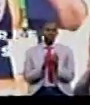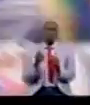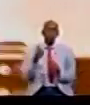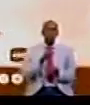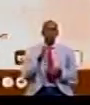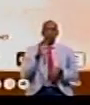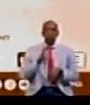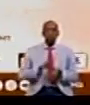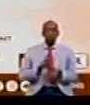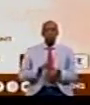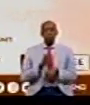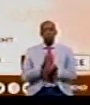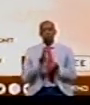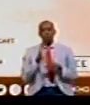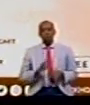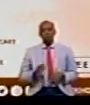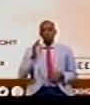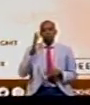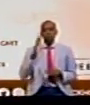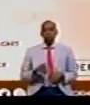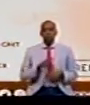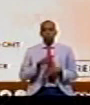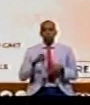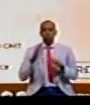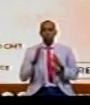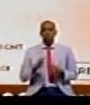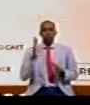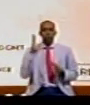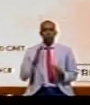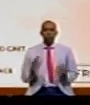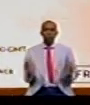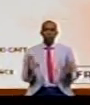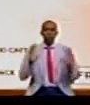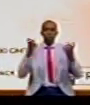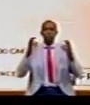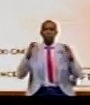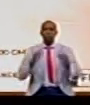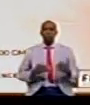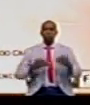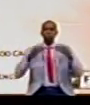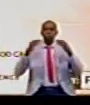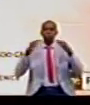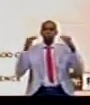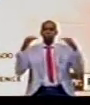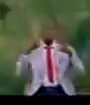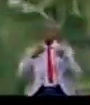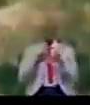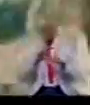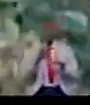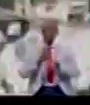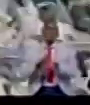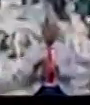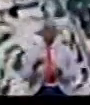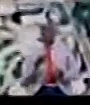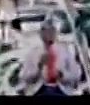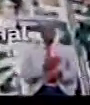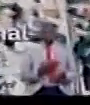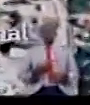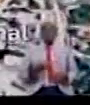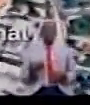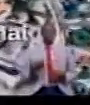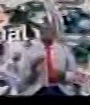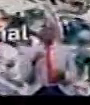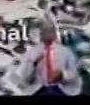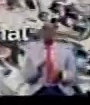program, God did not allow us to hear a calamity to befall, that any calamity befall any one of